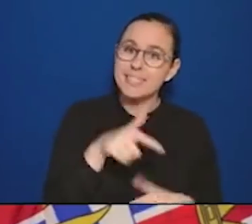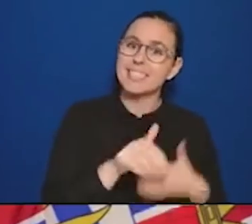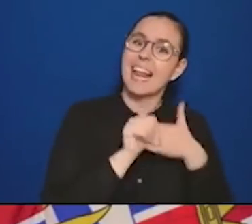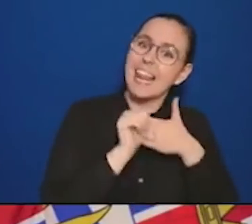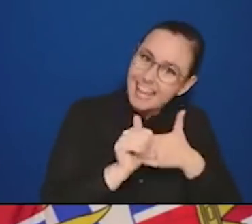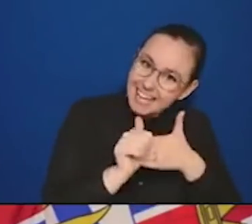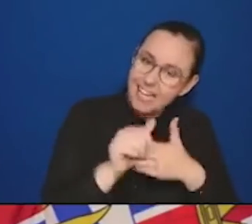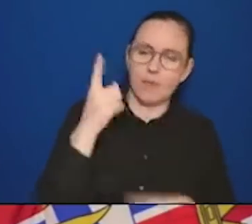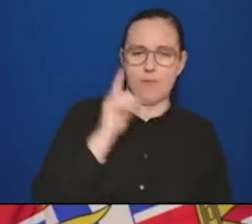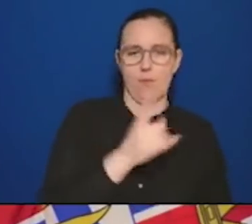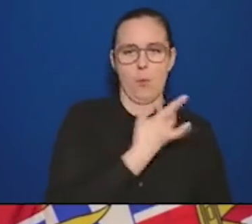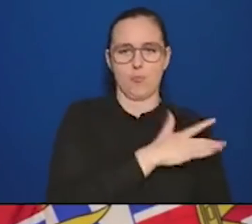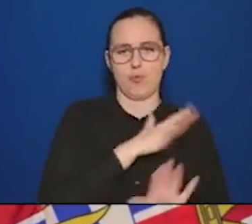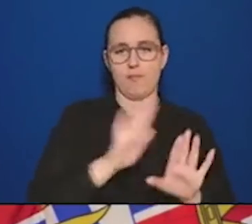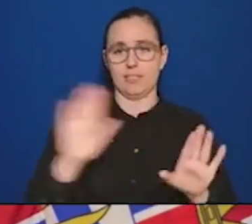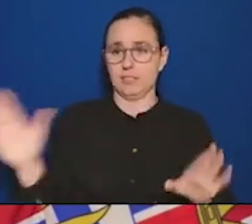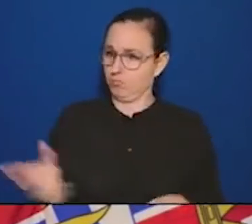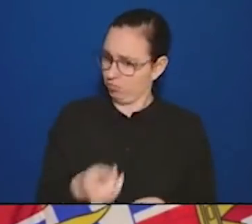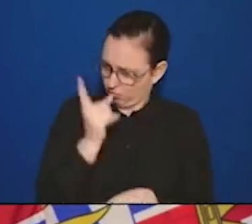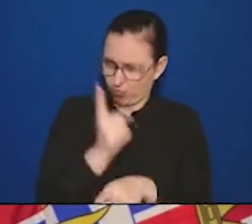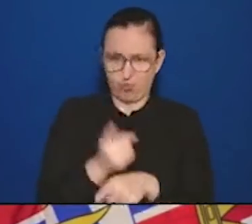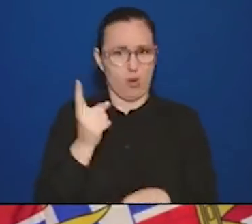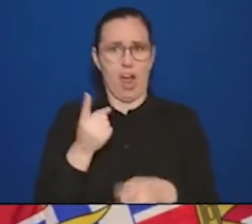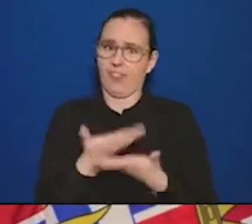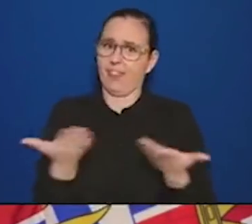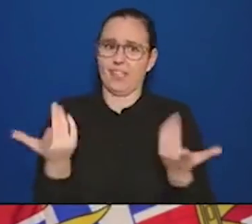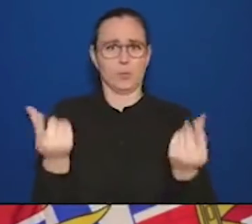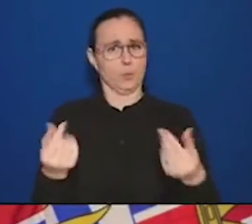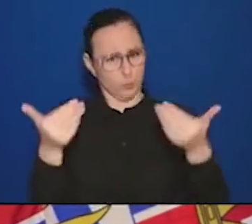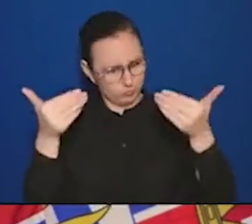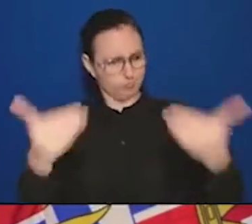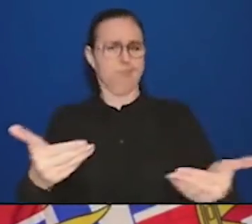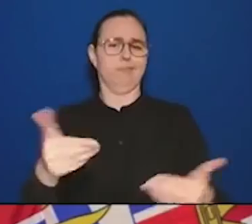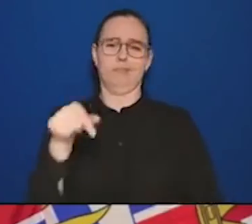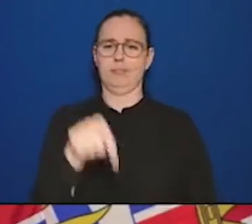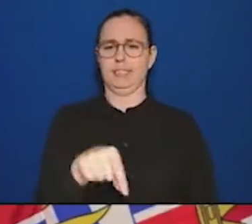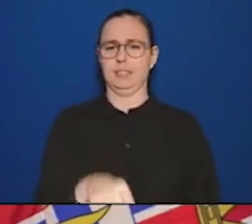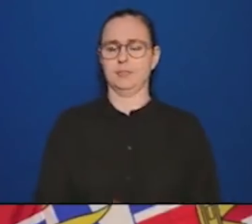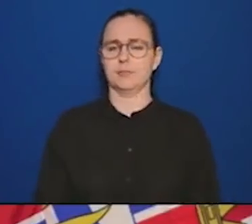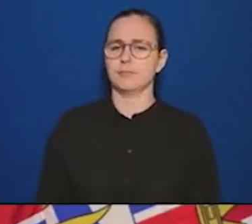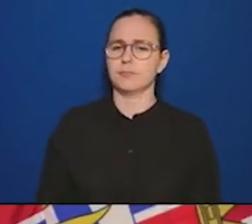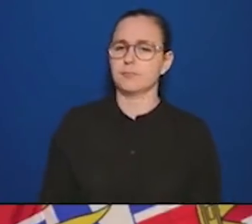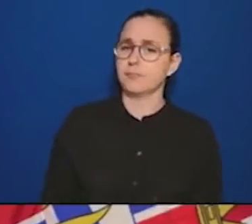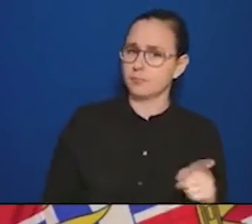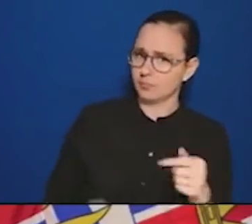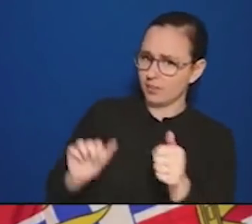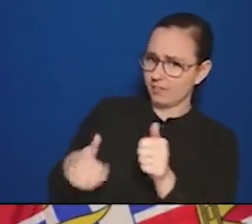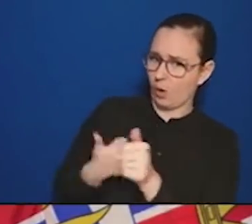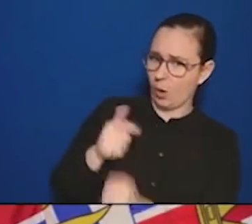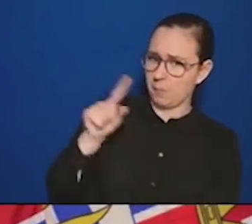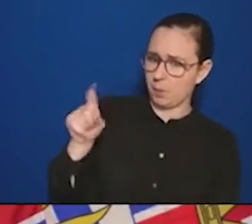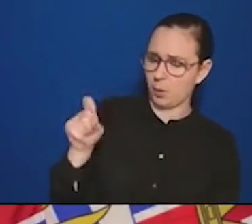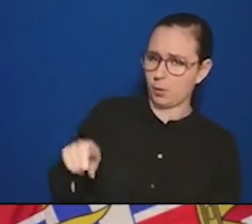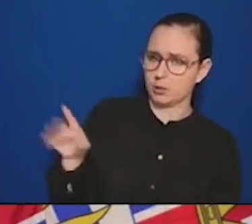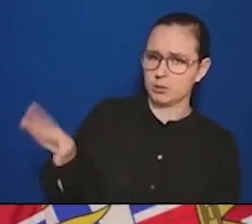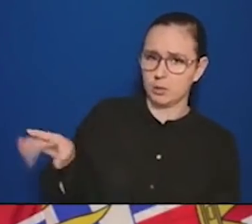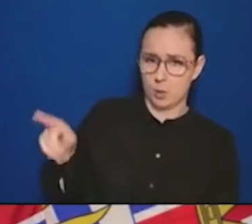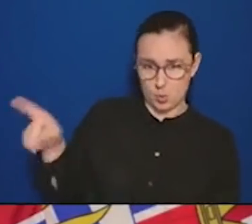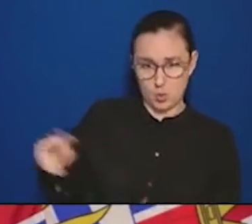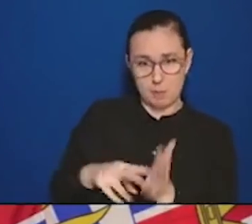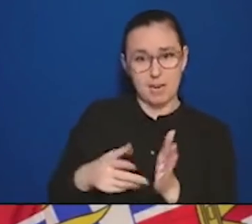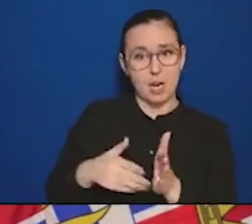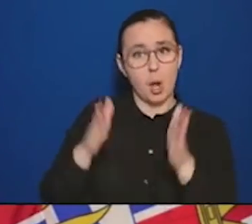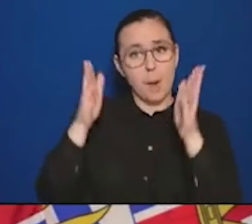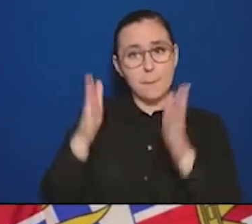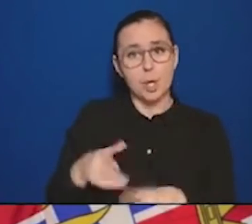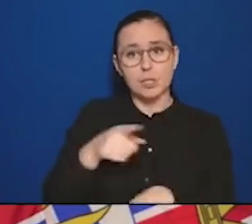follow-up? Are you saying just because someone may work for a larger employer, they should be entitled to more days? Like that,